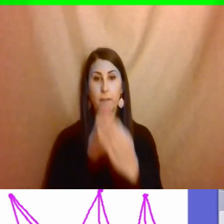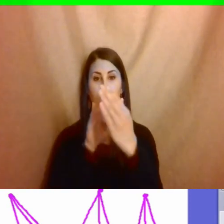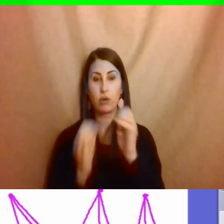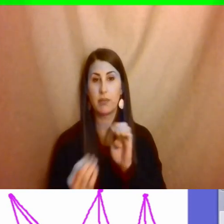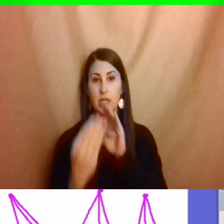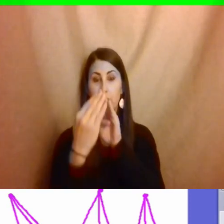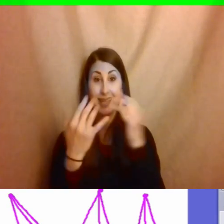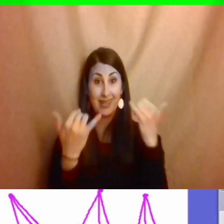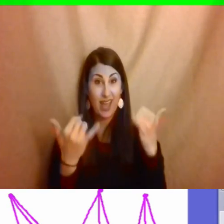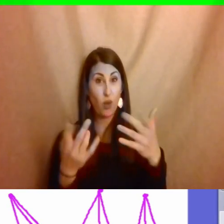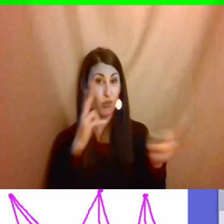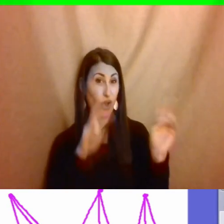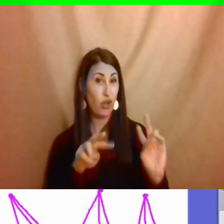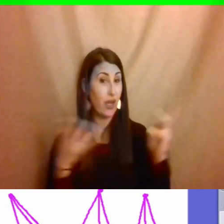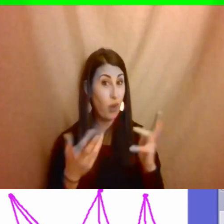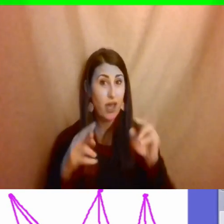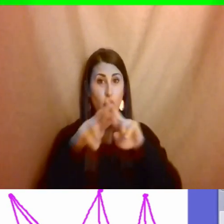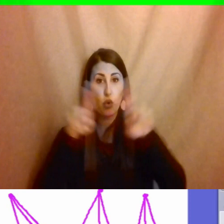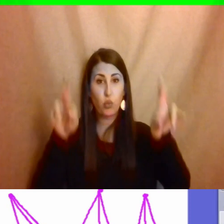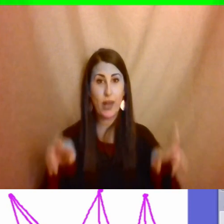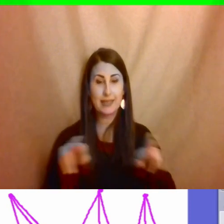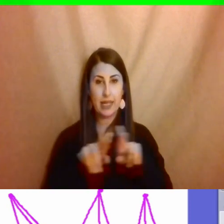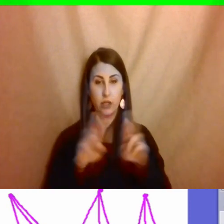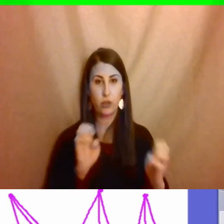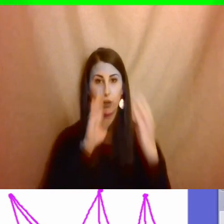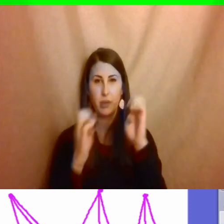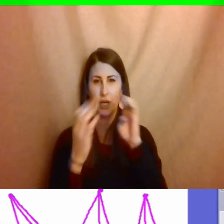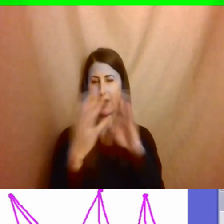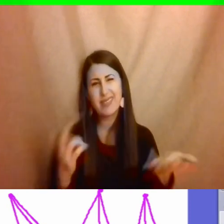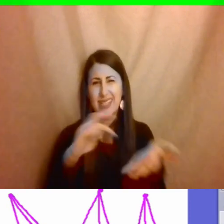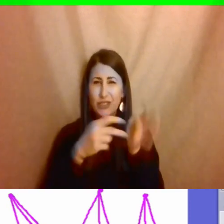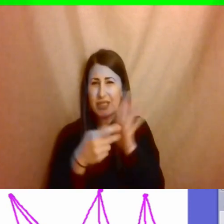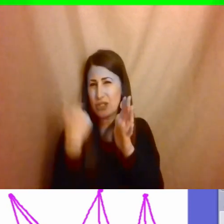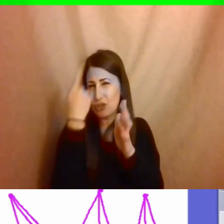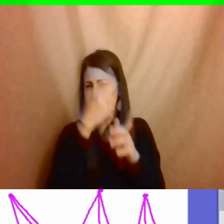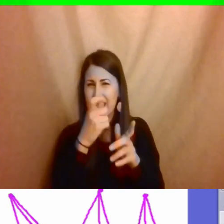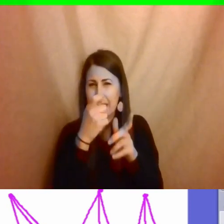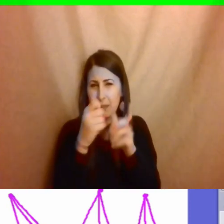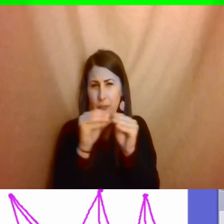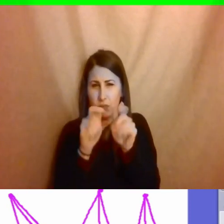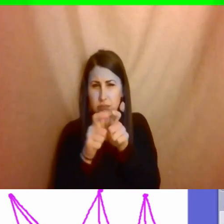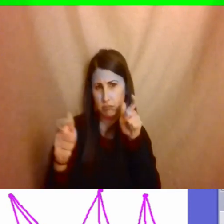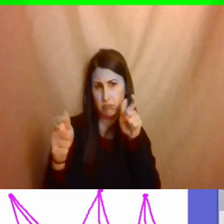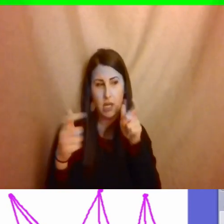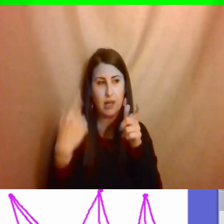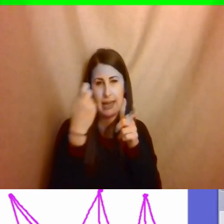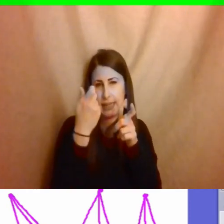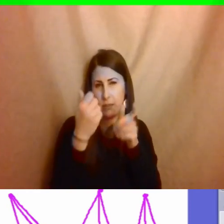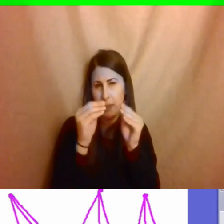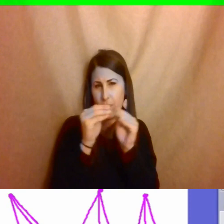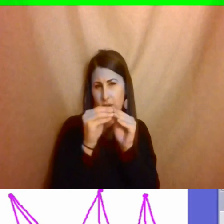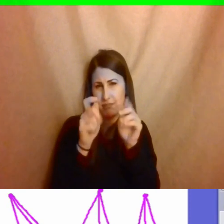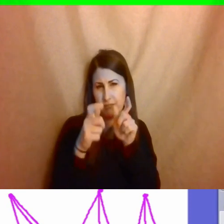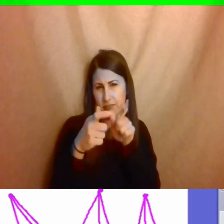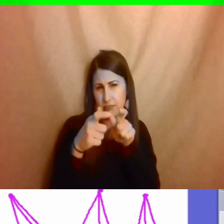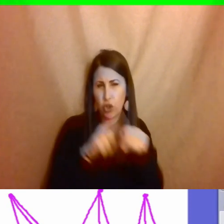pyramid. It just means that it looks a little more elongated. Oh, that looks horrible. It looks a little more elongated.